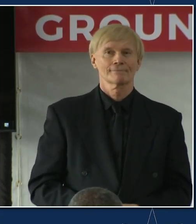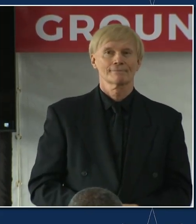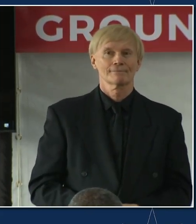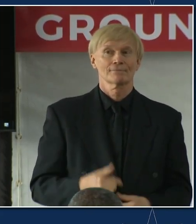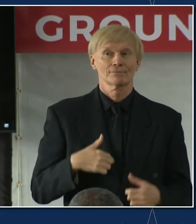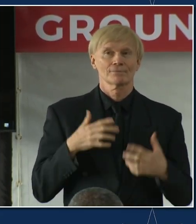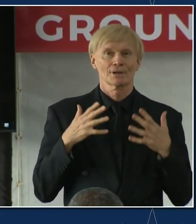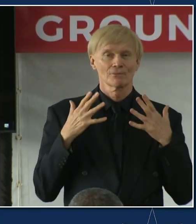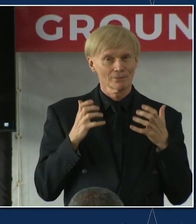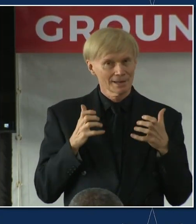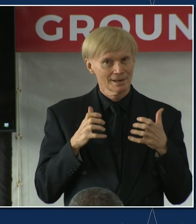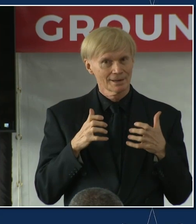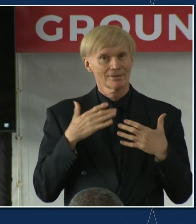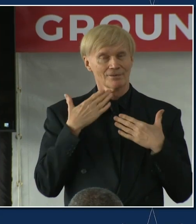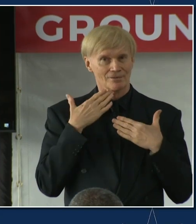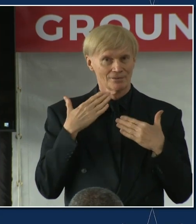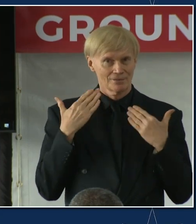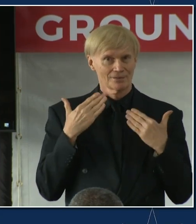I want to thank